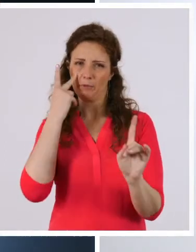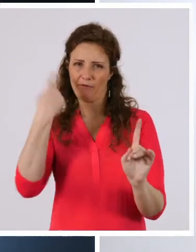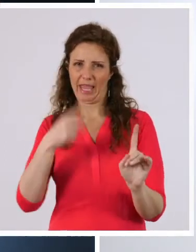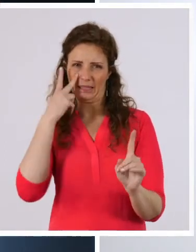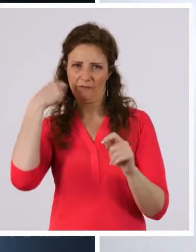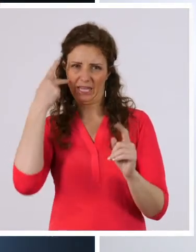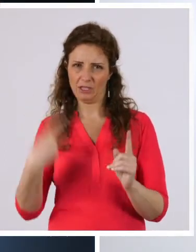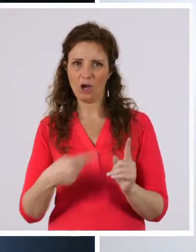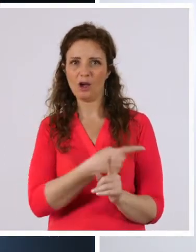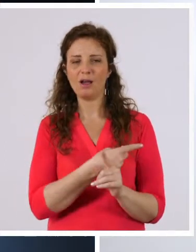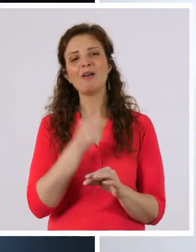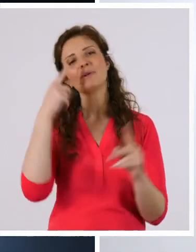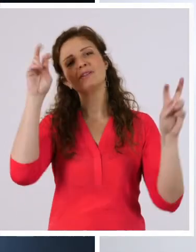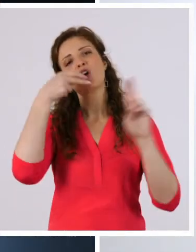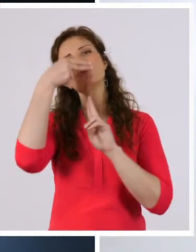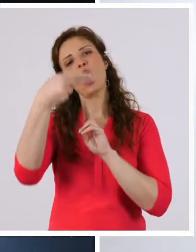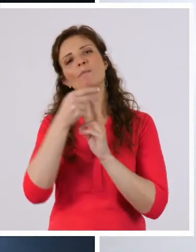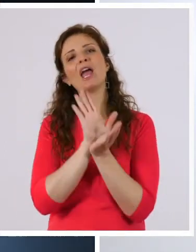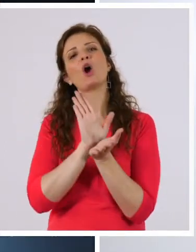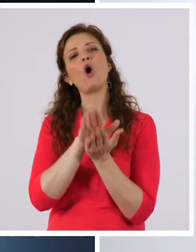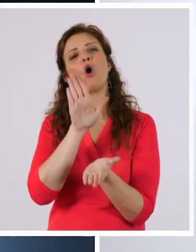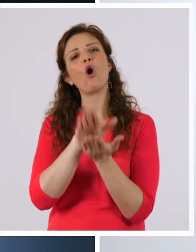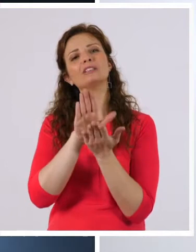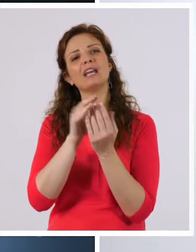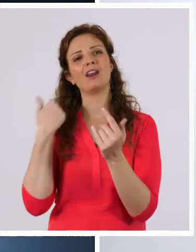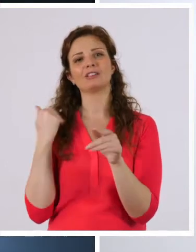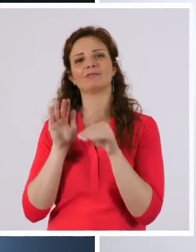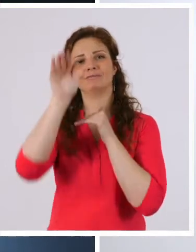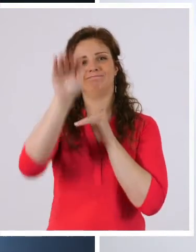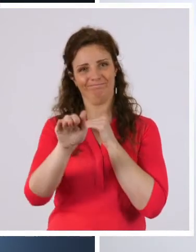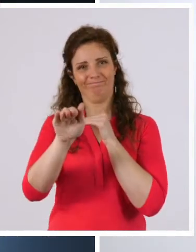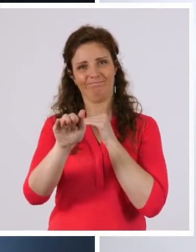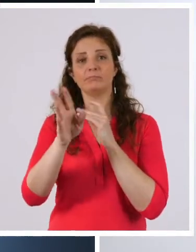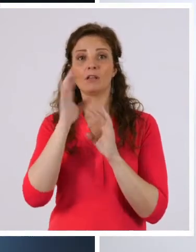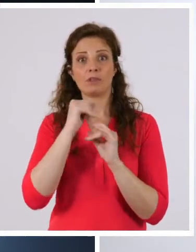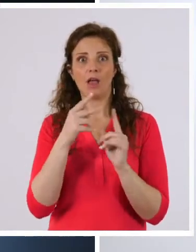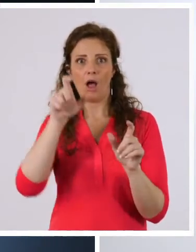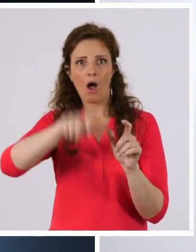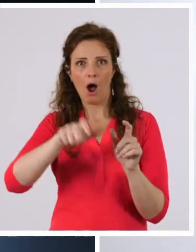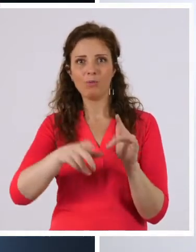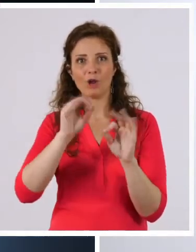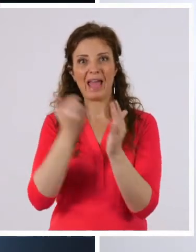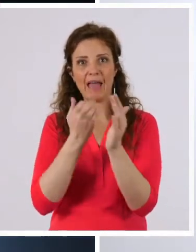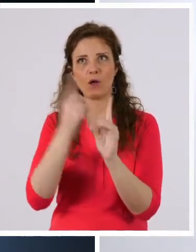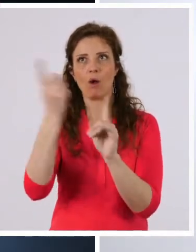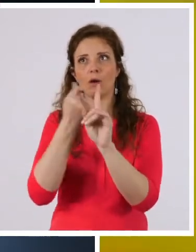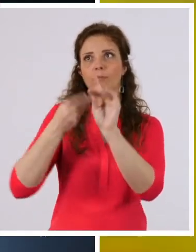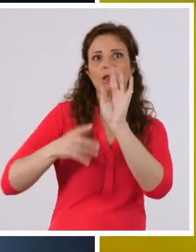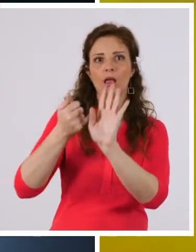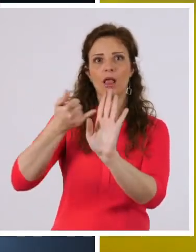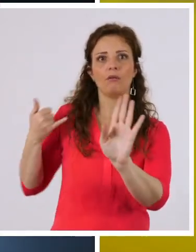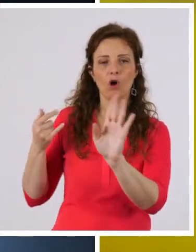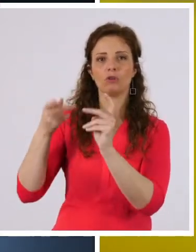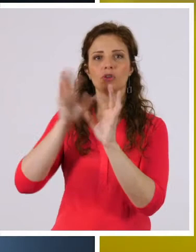in this video, the so-called crocodile technique, to avoid leaving people behind and to allow crew members